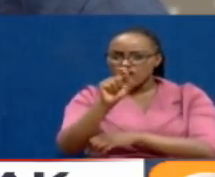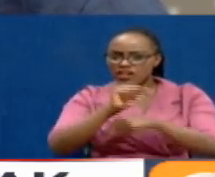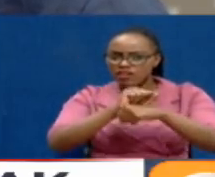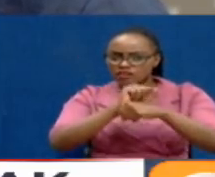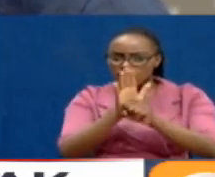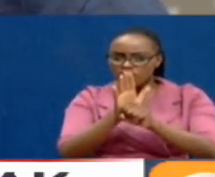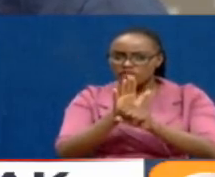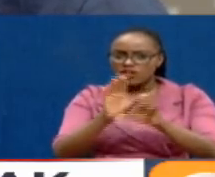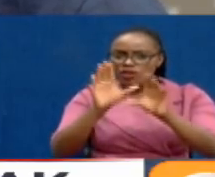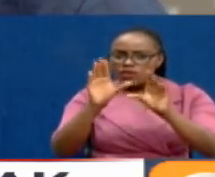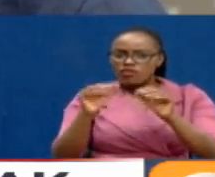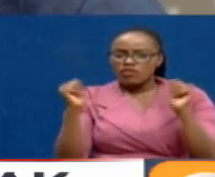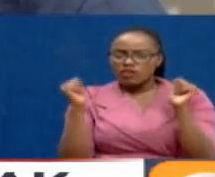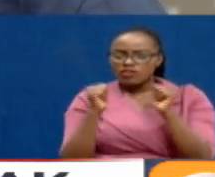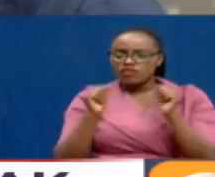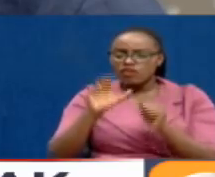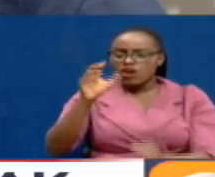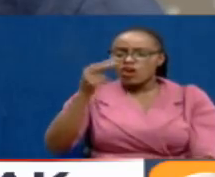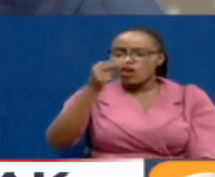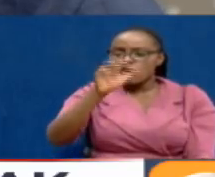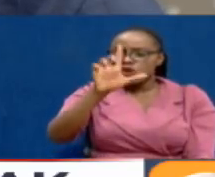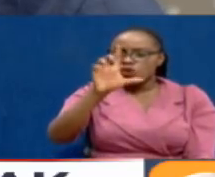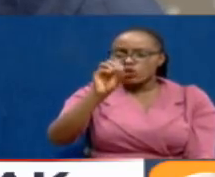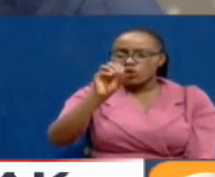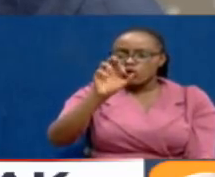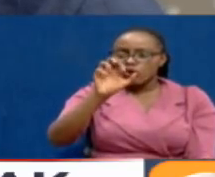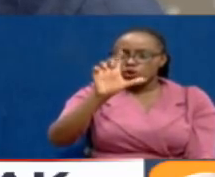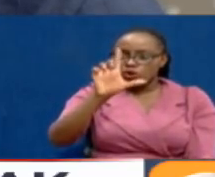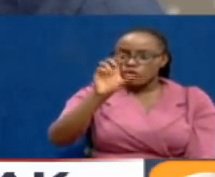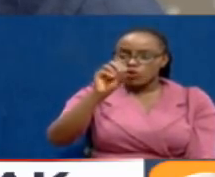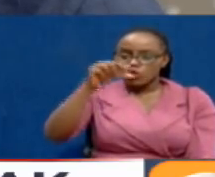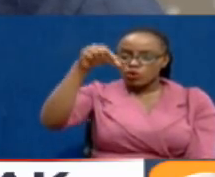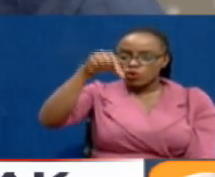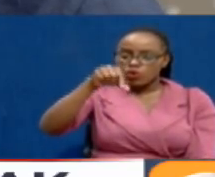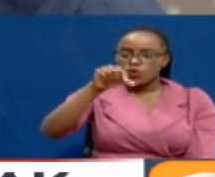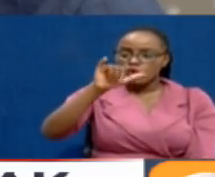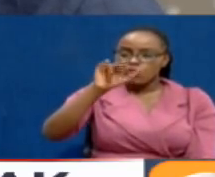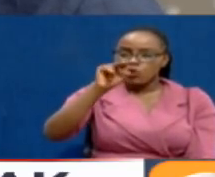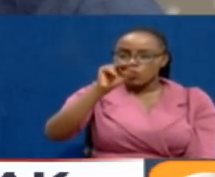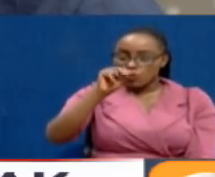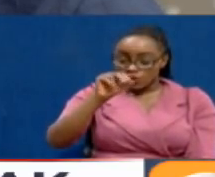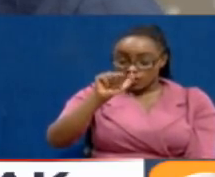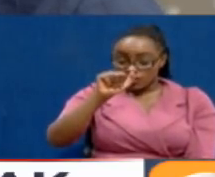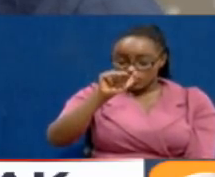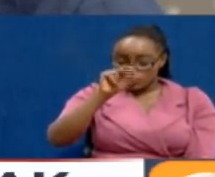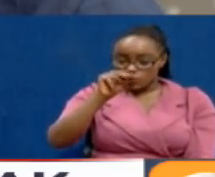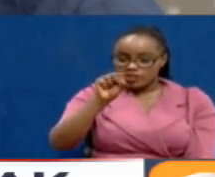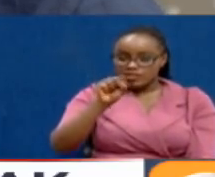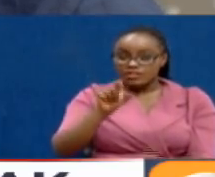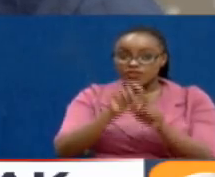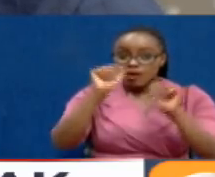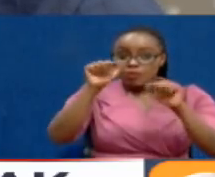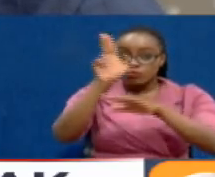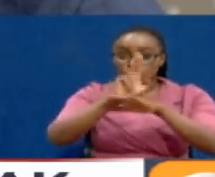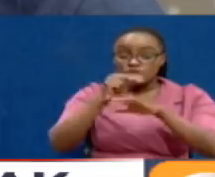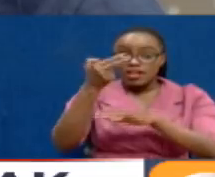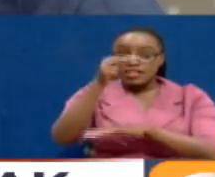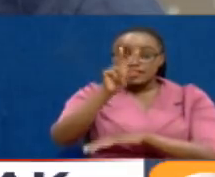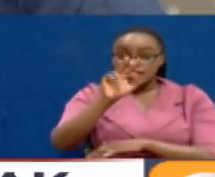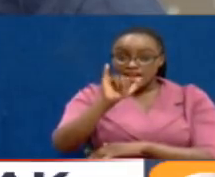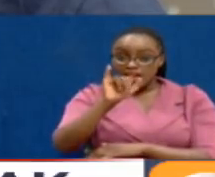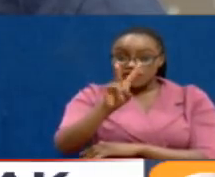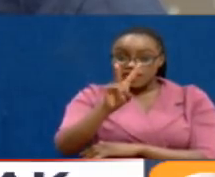used to treat malaria. It's called chloroquine. So the reason that we've been able to use the drugs for HIV is